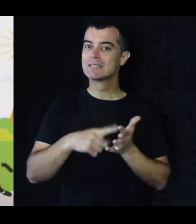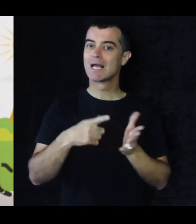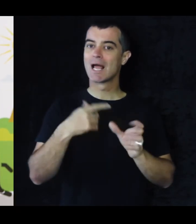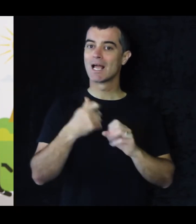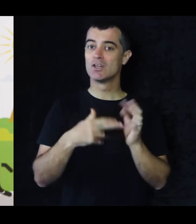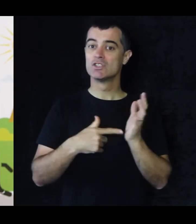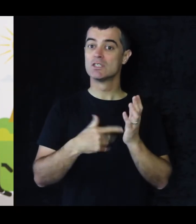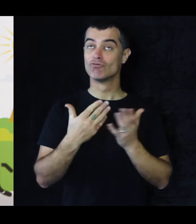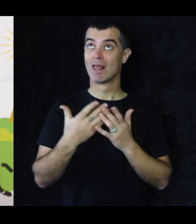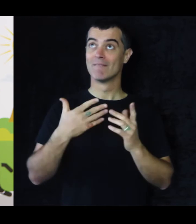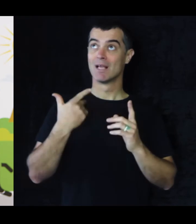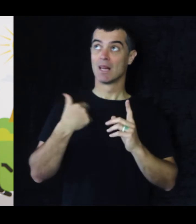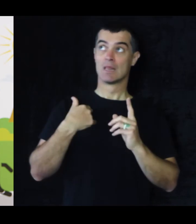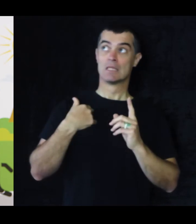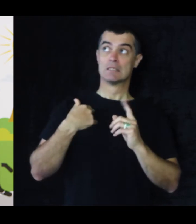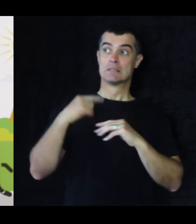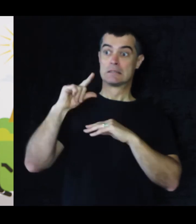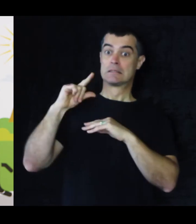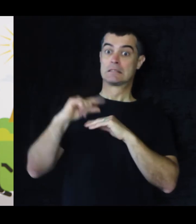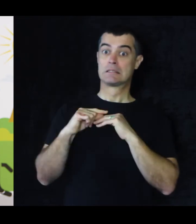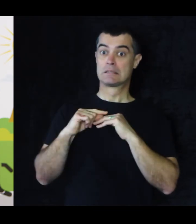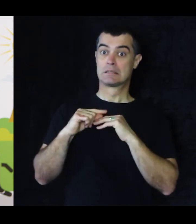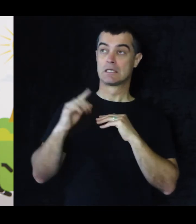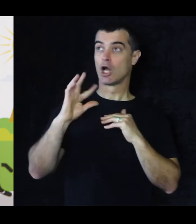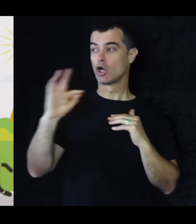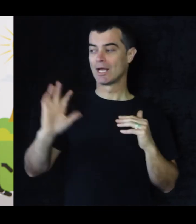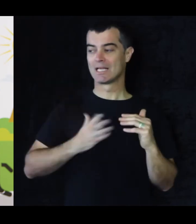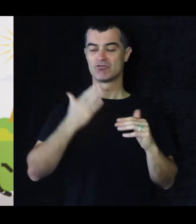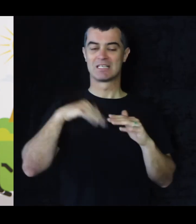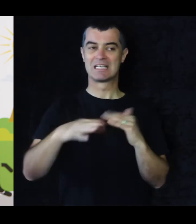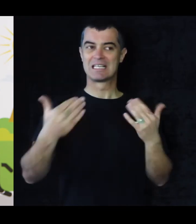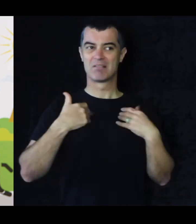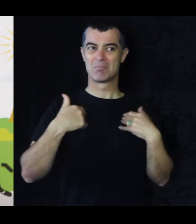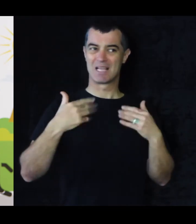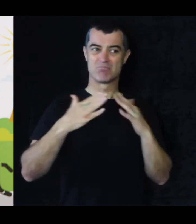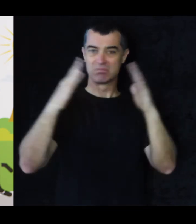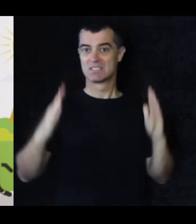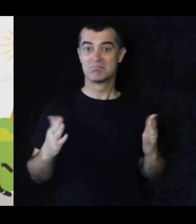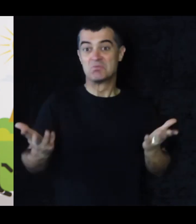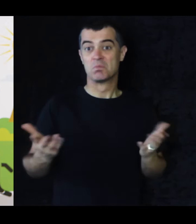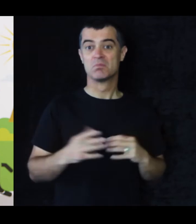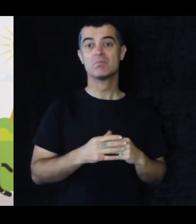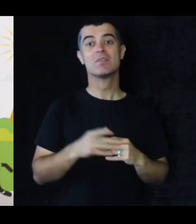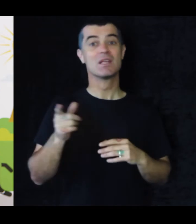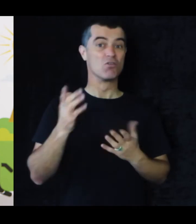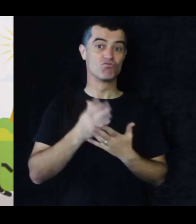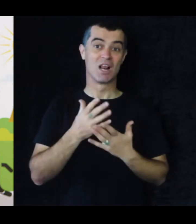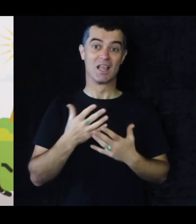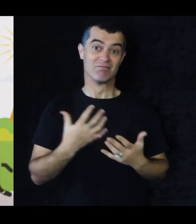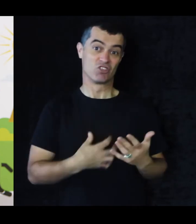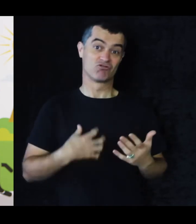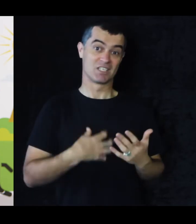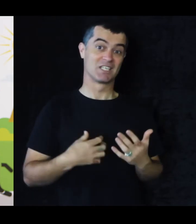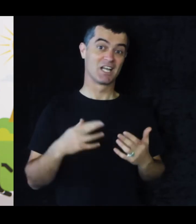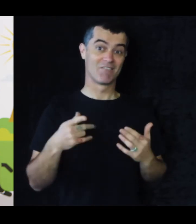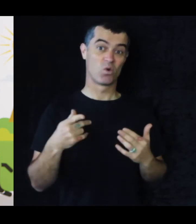agents were incredibly intimidating to me, and they didn't seem interested in giving me a property, which was really